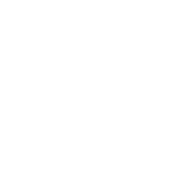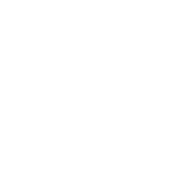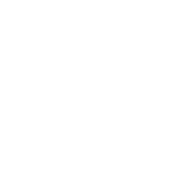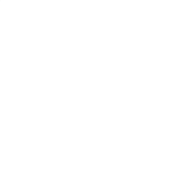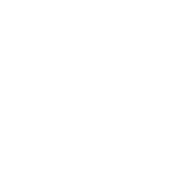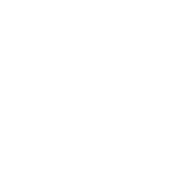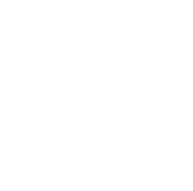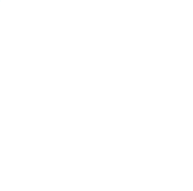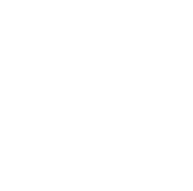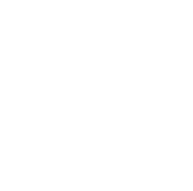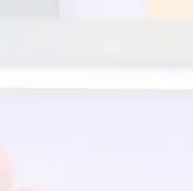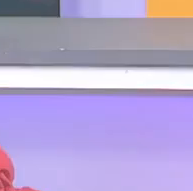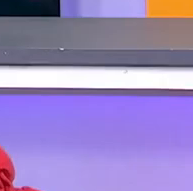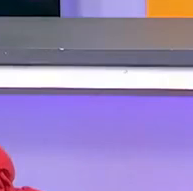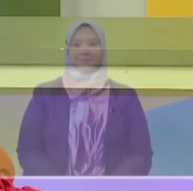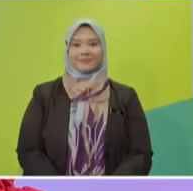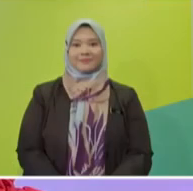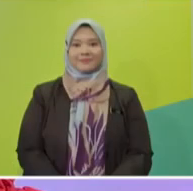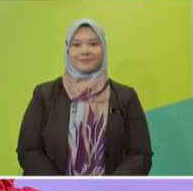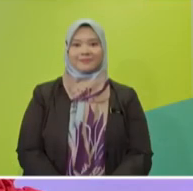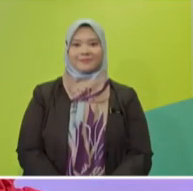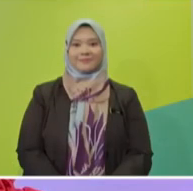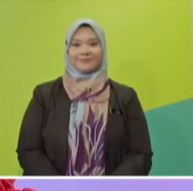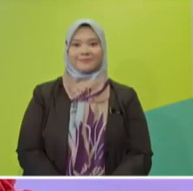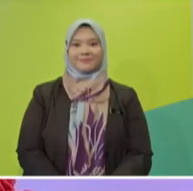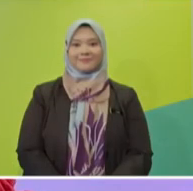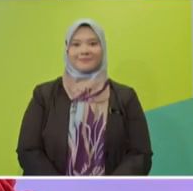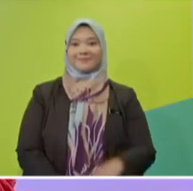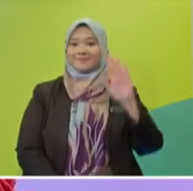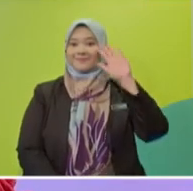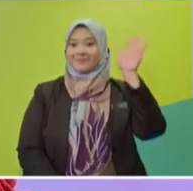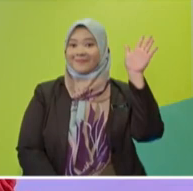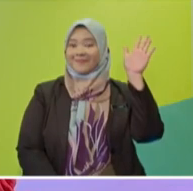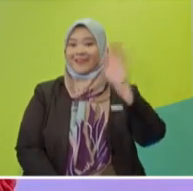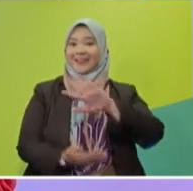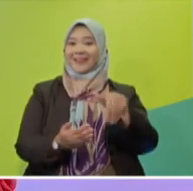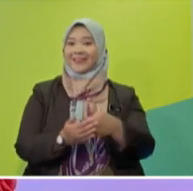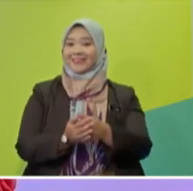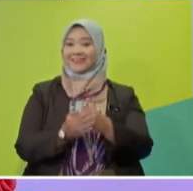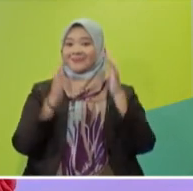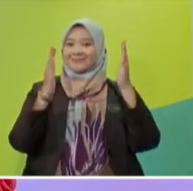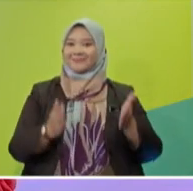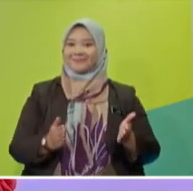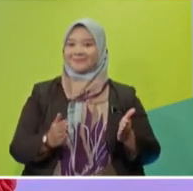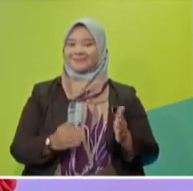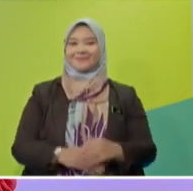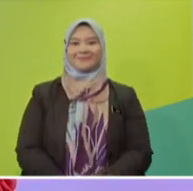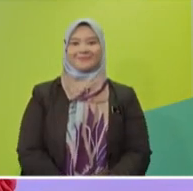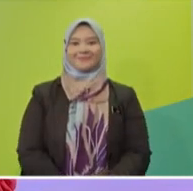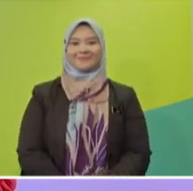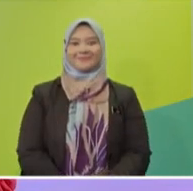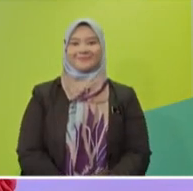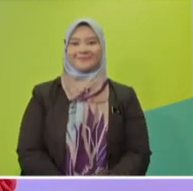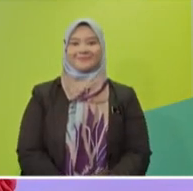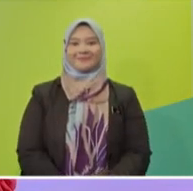DidikTV KPM. Hi everyone, welcome back to Tahap 1 on DidikTV KPM with me, Chris MJ, as well